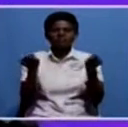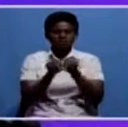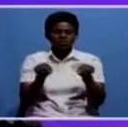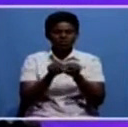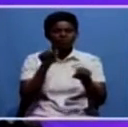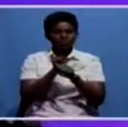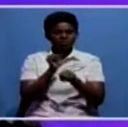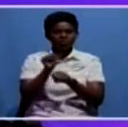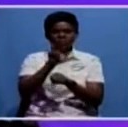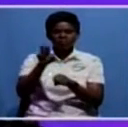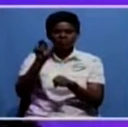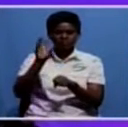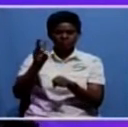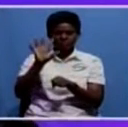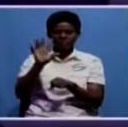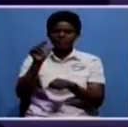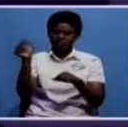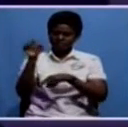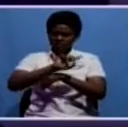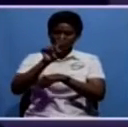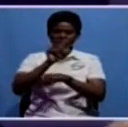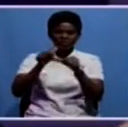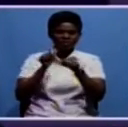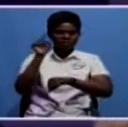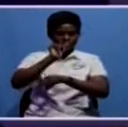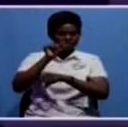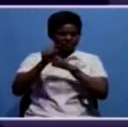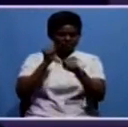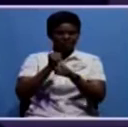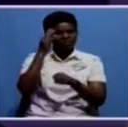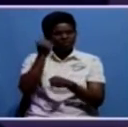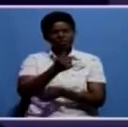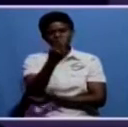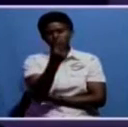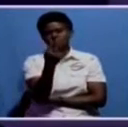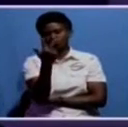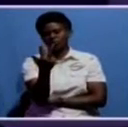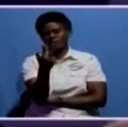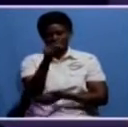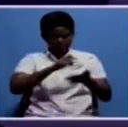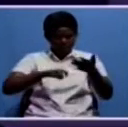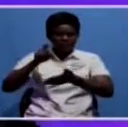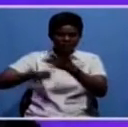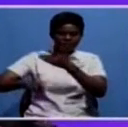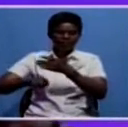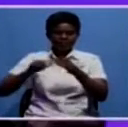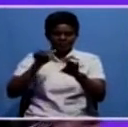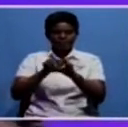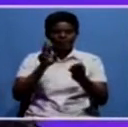job, 365 days a year. So why should 2-3 cases relating to tax evasion in the